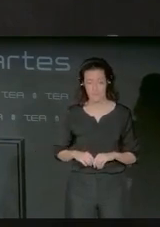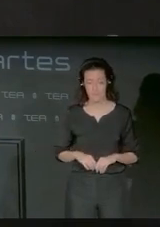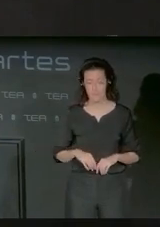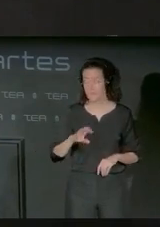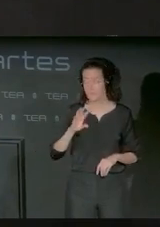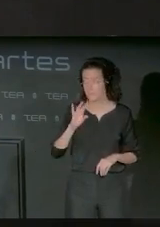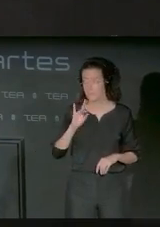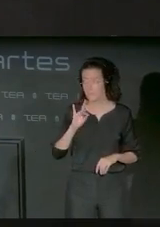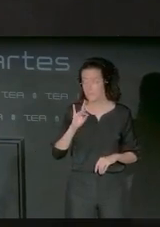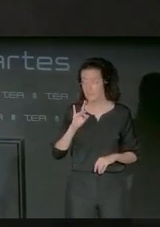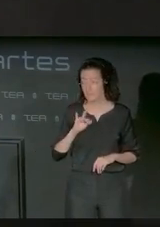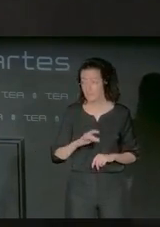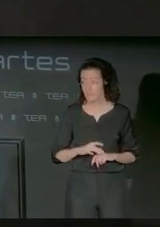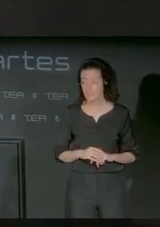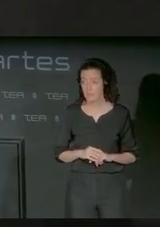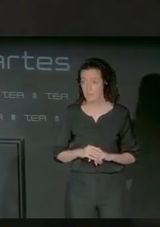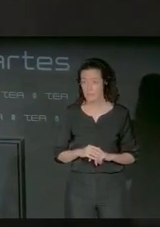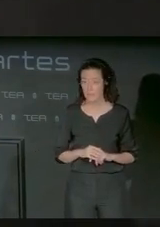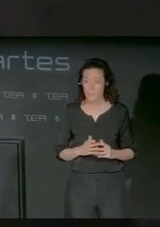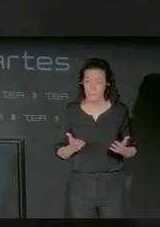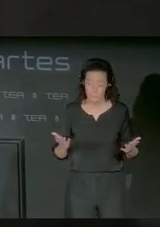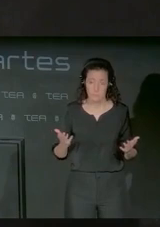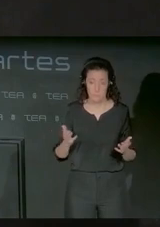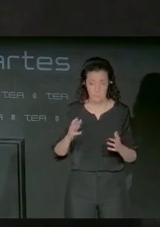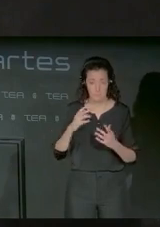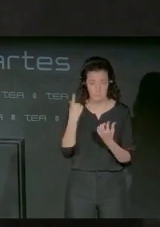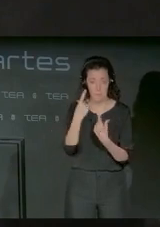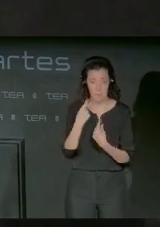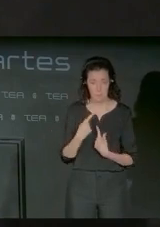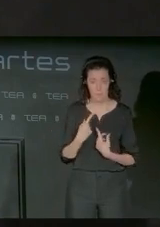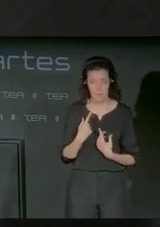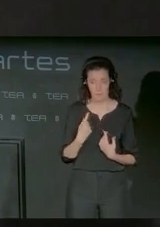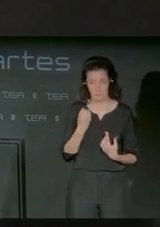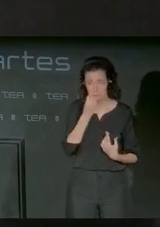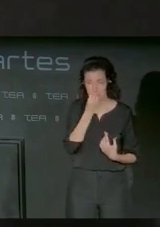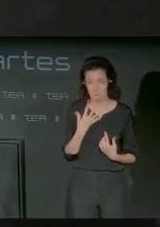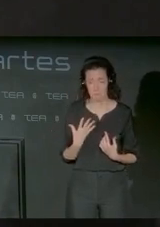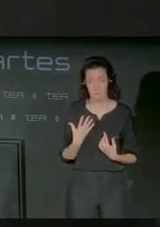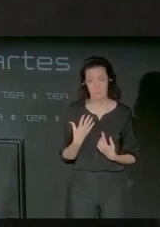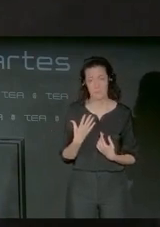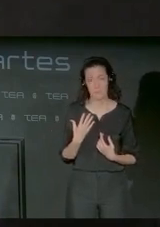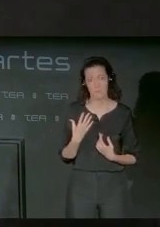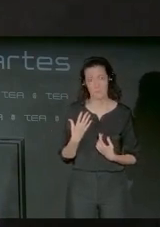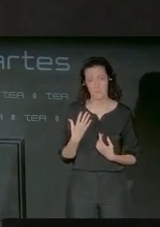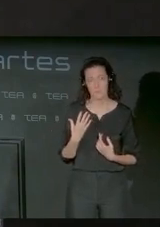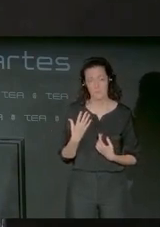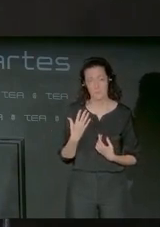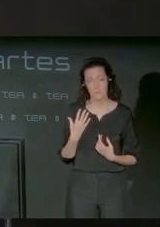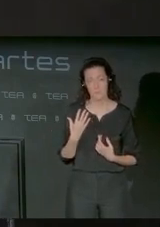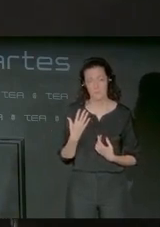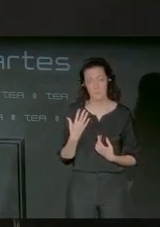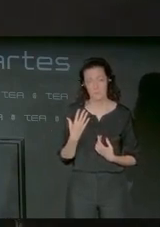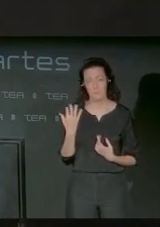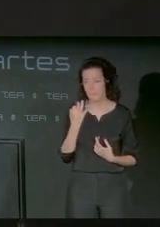are a couple of things around IP skills development, especially by WIPO. There are quite a lot of, let's say,